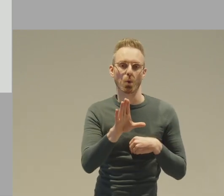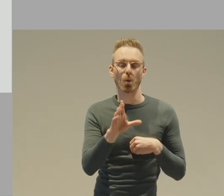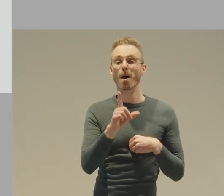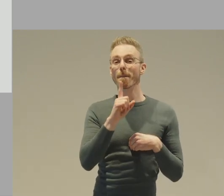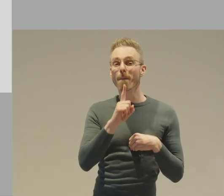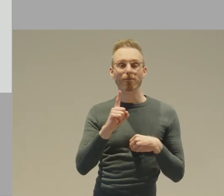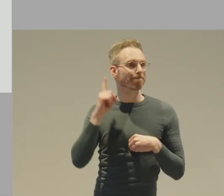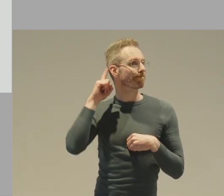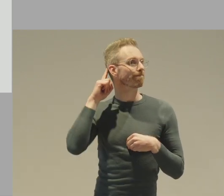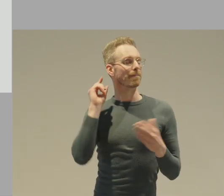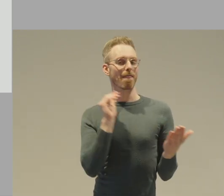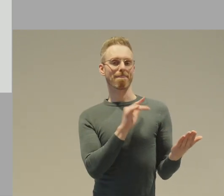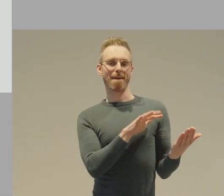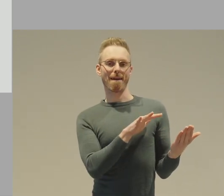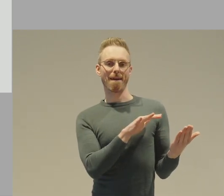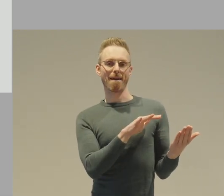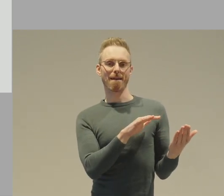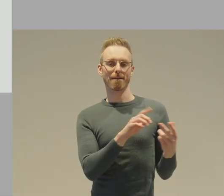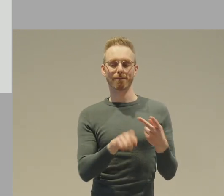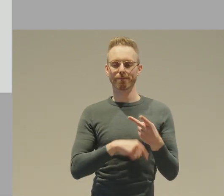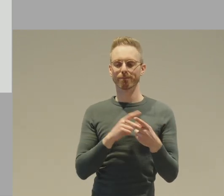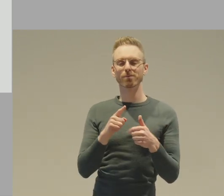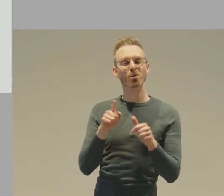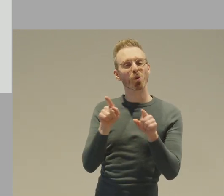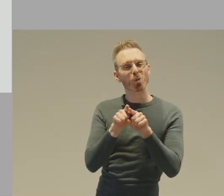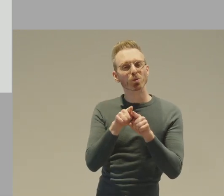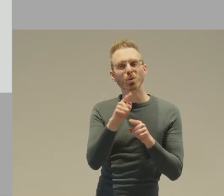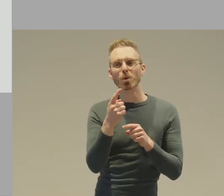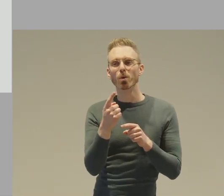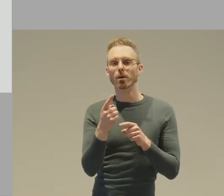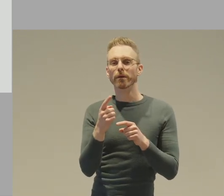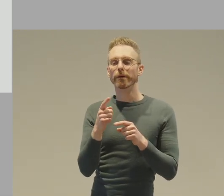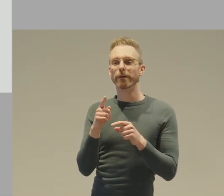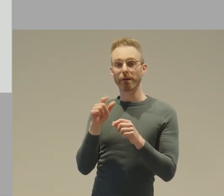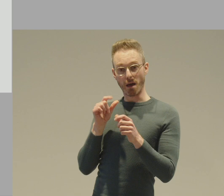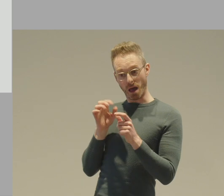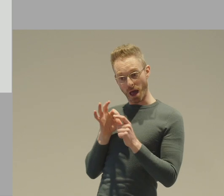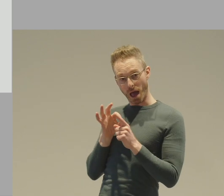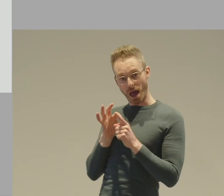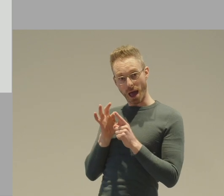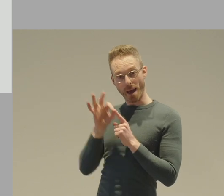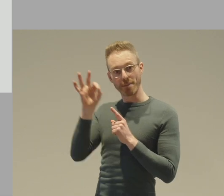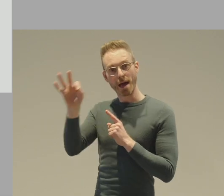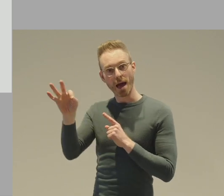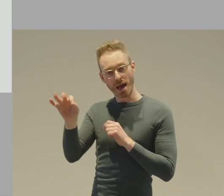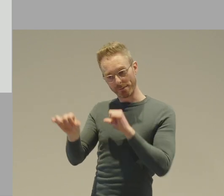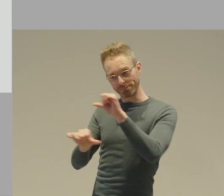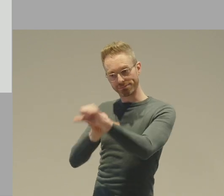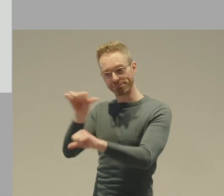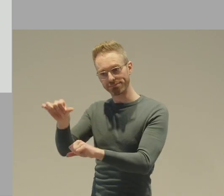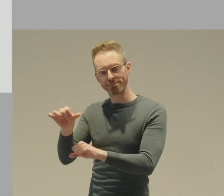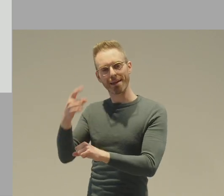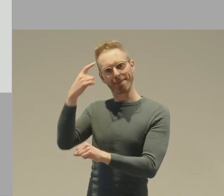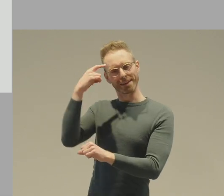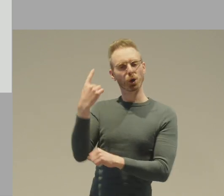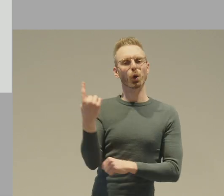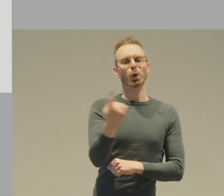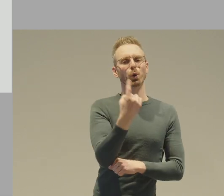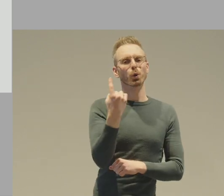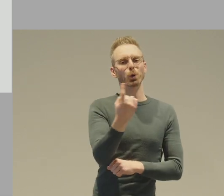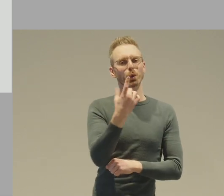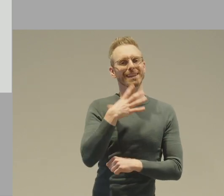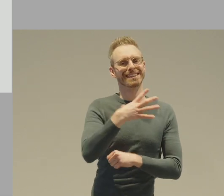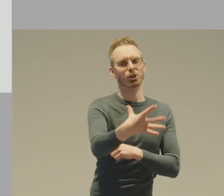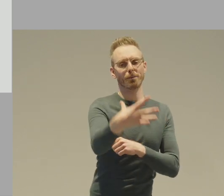Know who needs to be part of the conversation. This is really important. Again, with Access Areas, we work with 22 associate artists, all of whom are incredibly